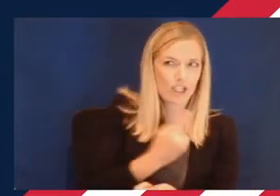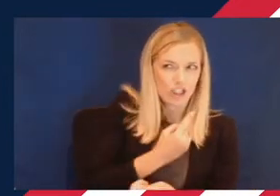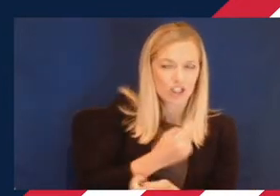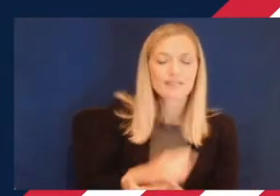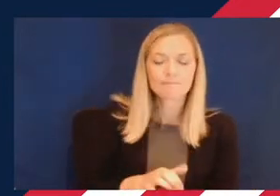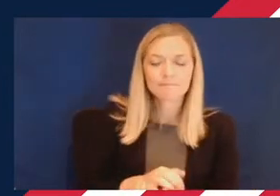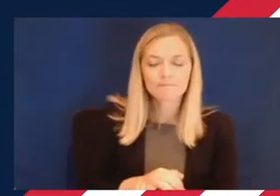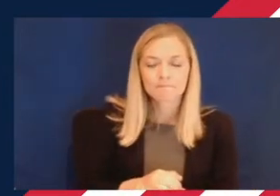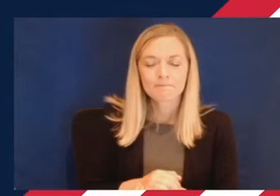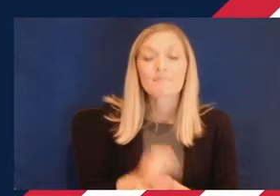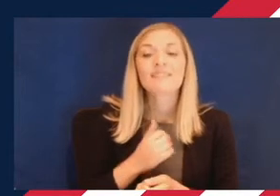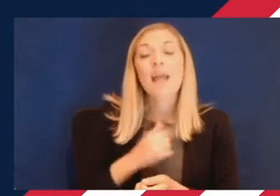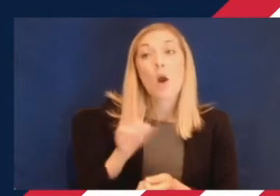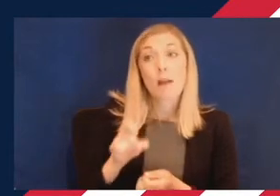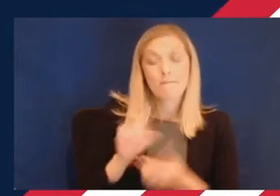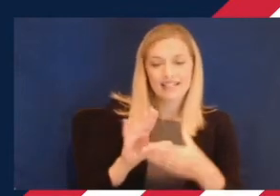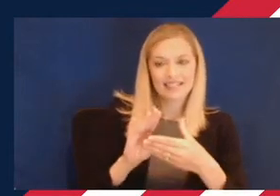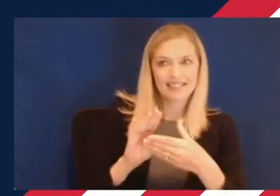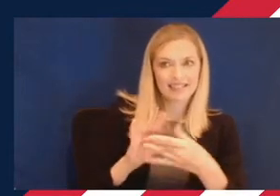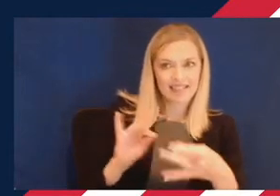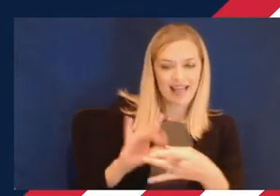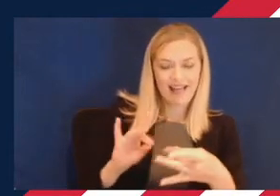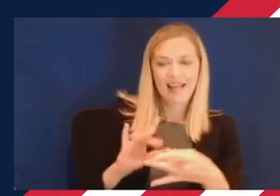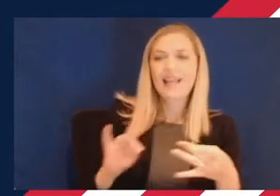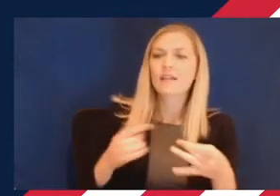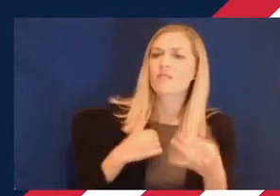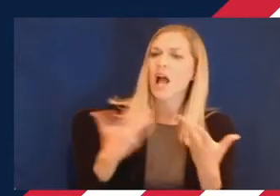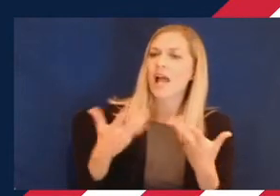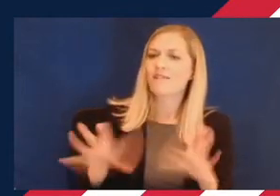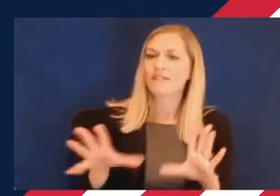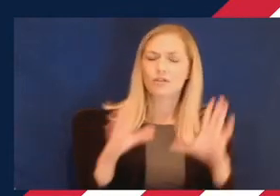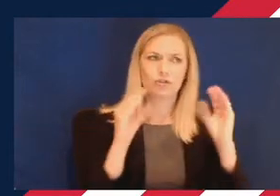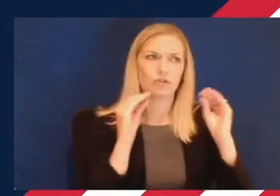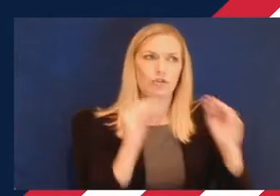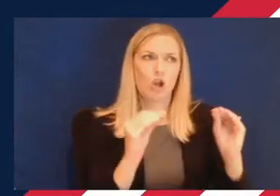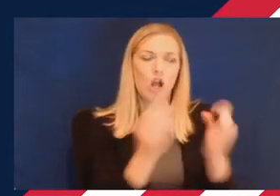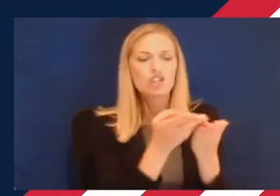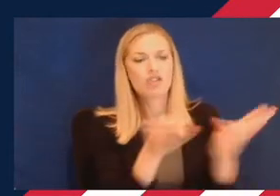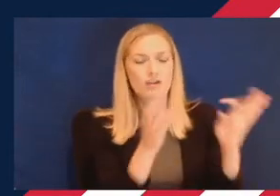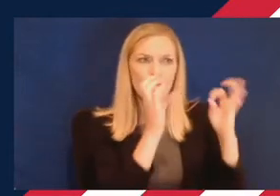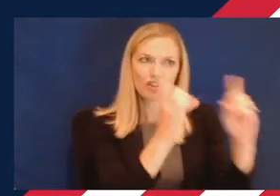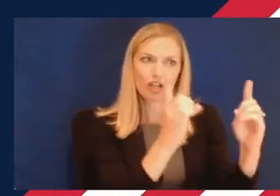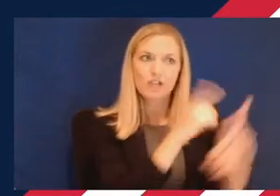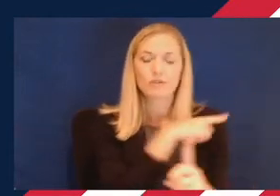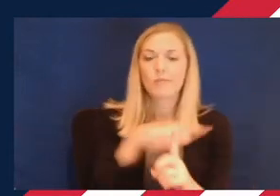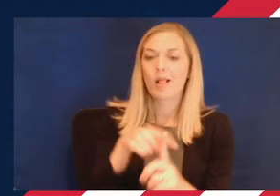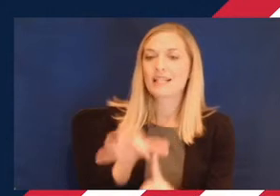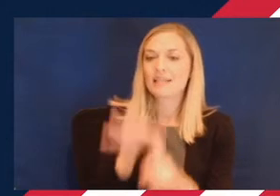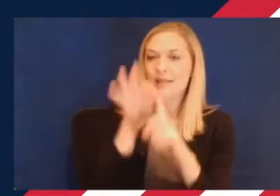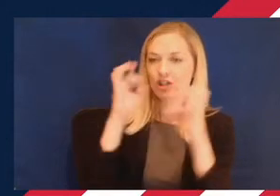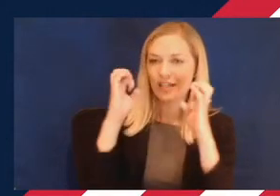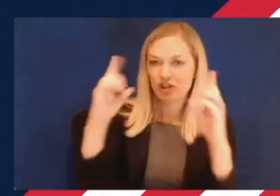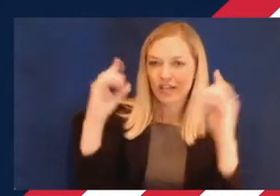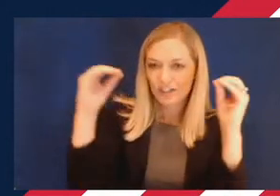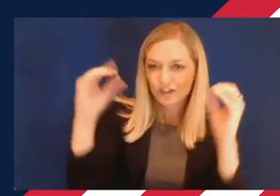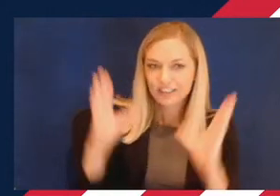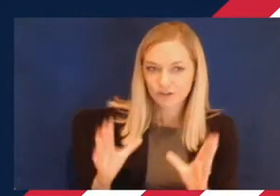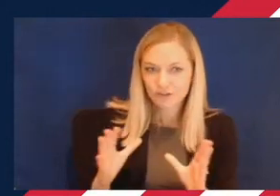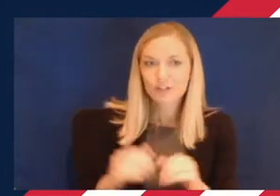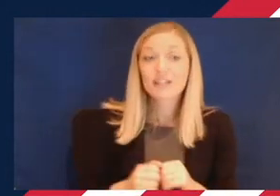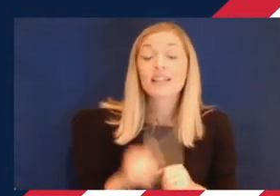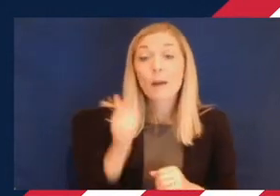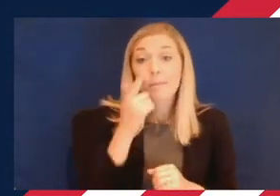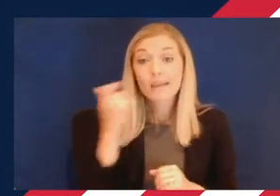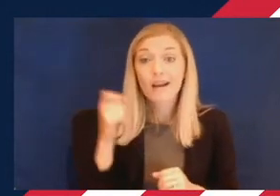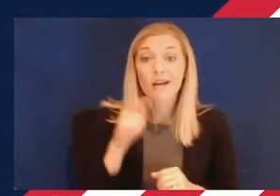say, first and foremost, I taught both general ed and special education students. And because of the Great Recession in 2008 that I